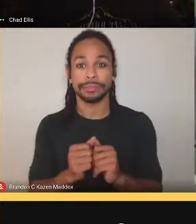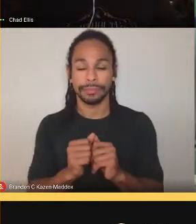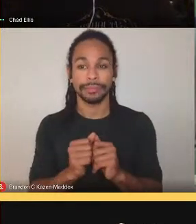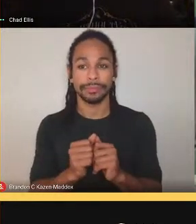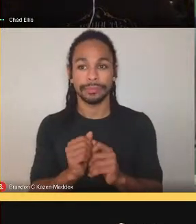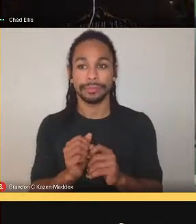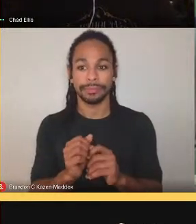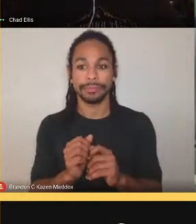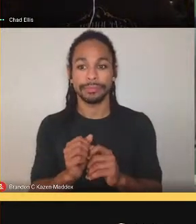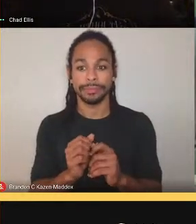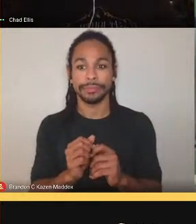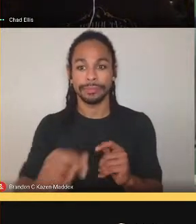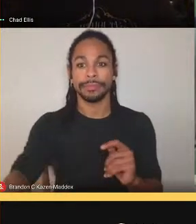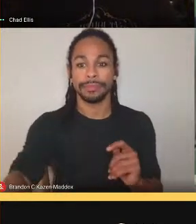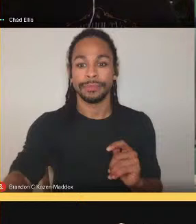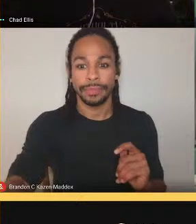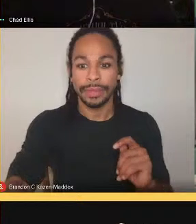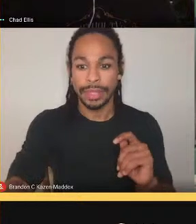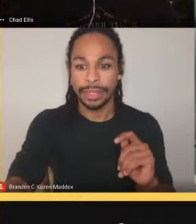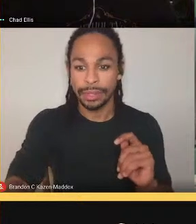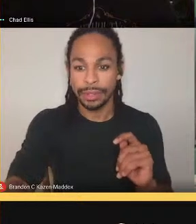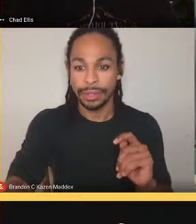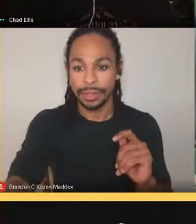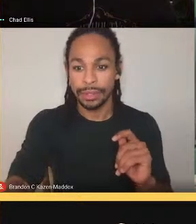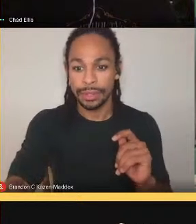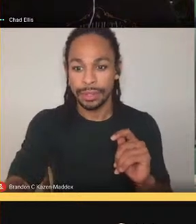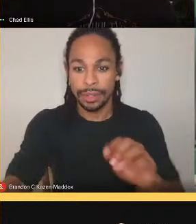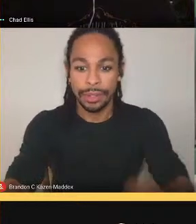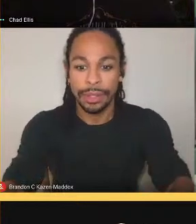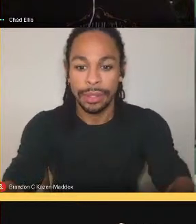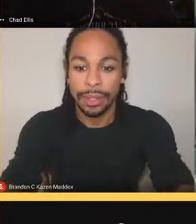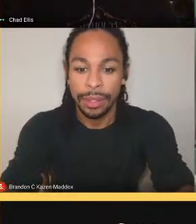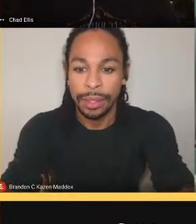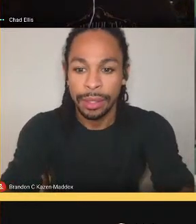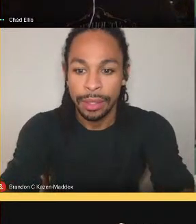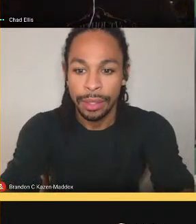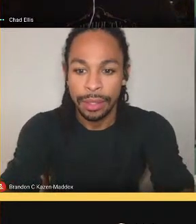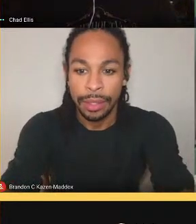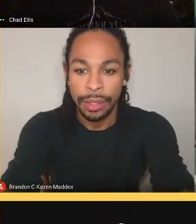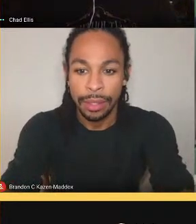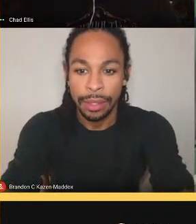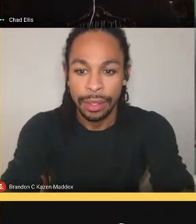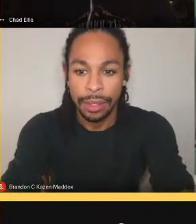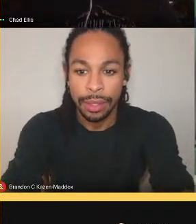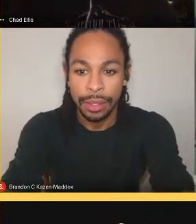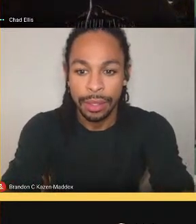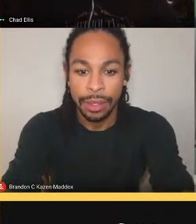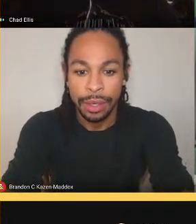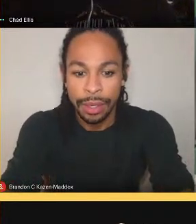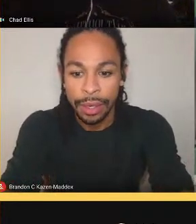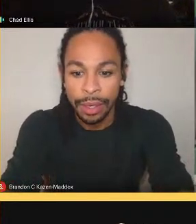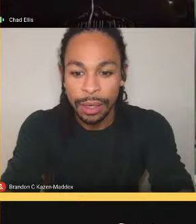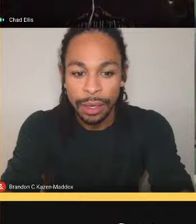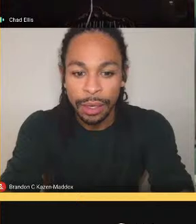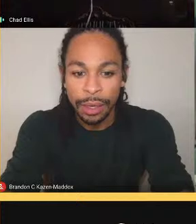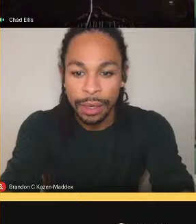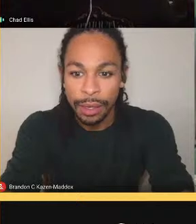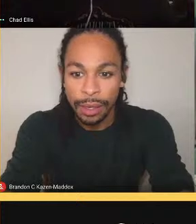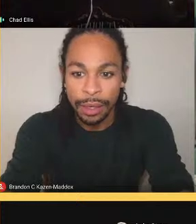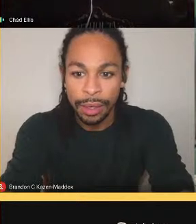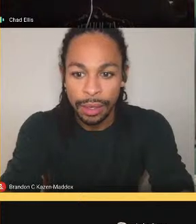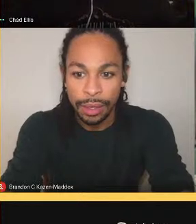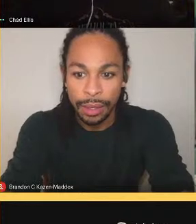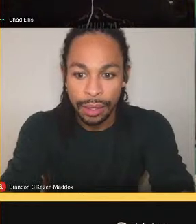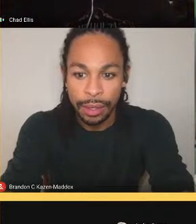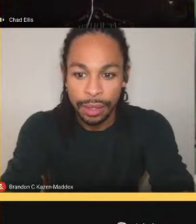I think this one for me to give a full answer, that would probably be 20 minutes on its own. Yeah, I mean, I think the insights, all